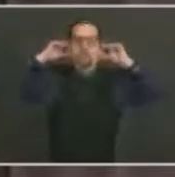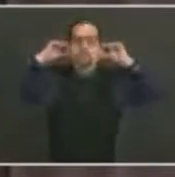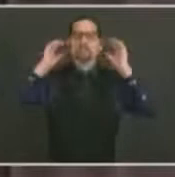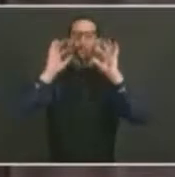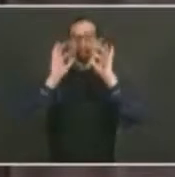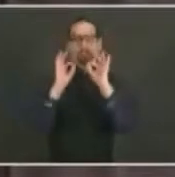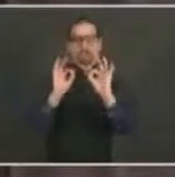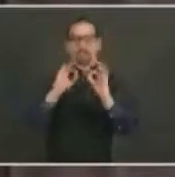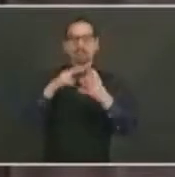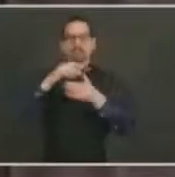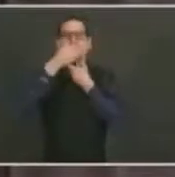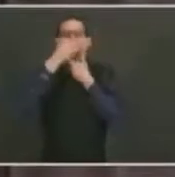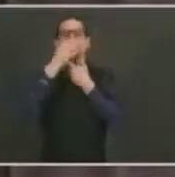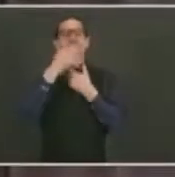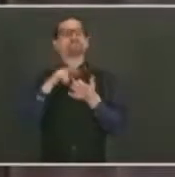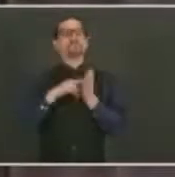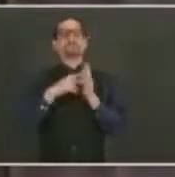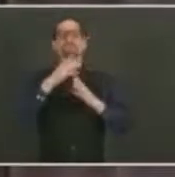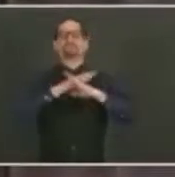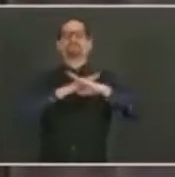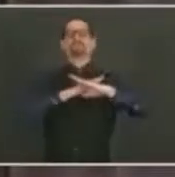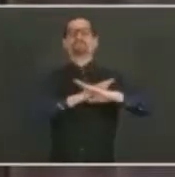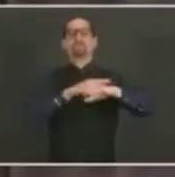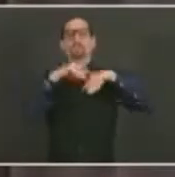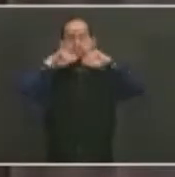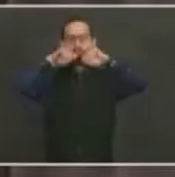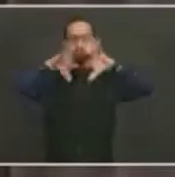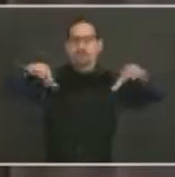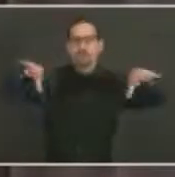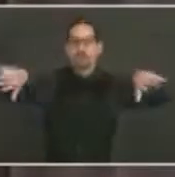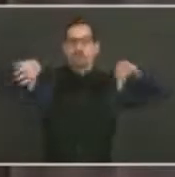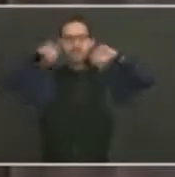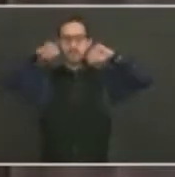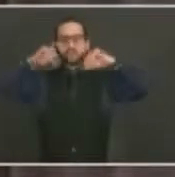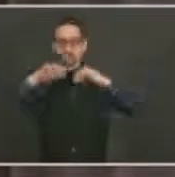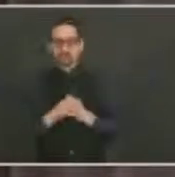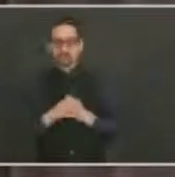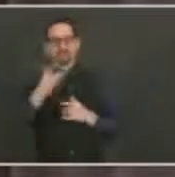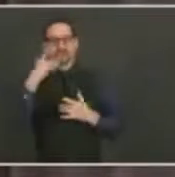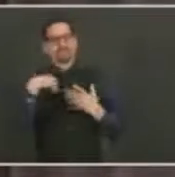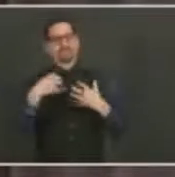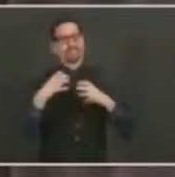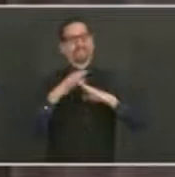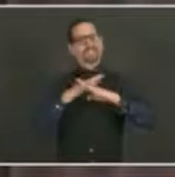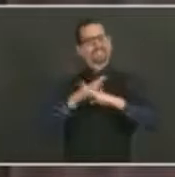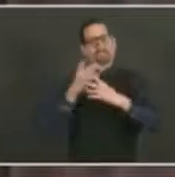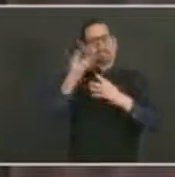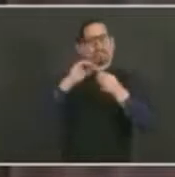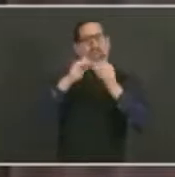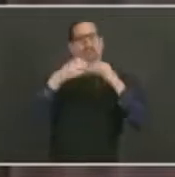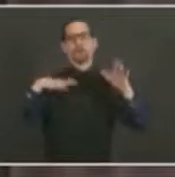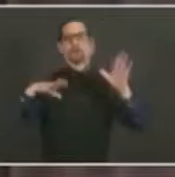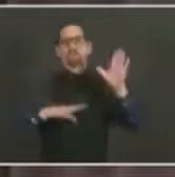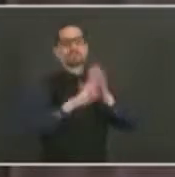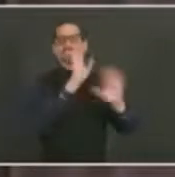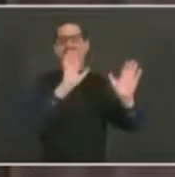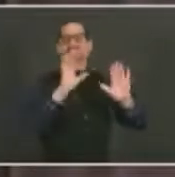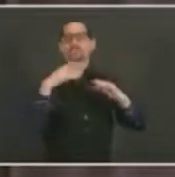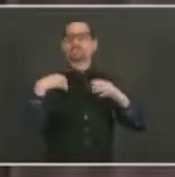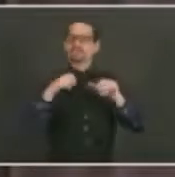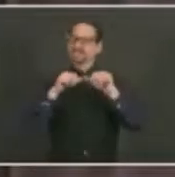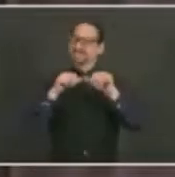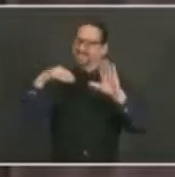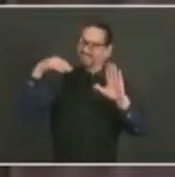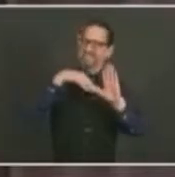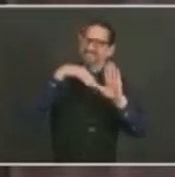we're able to give our business communities and all Rhode Islanders some relief, we want to be able to do that.